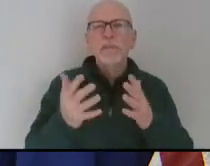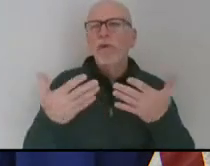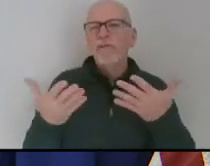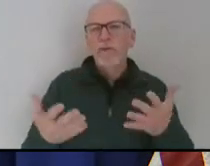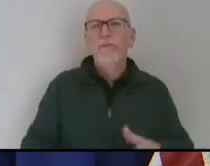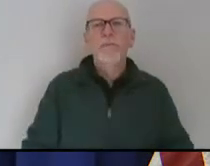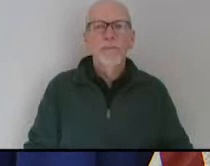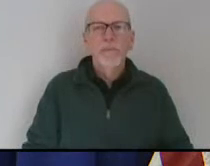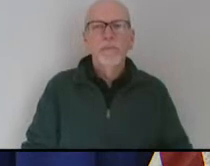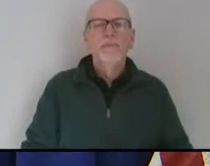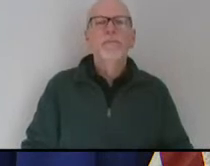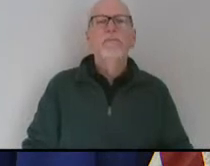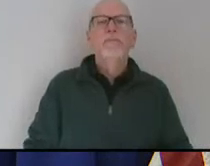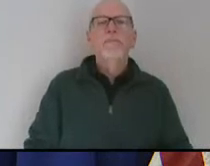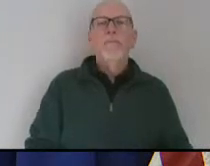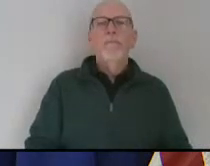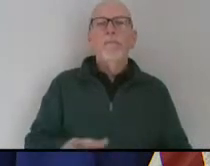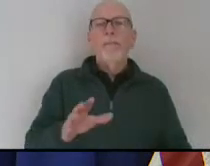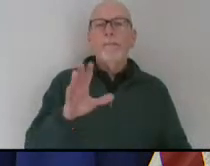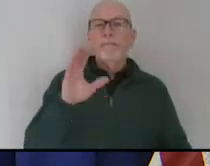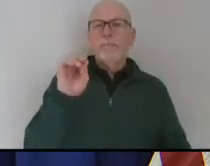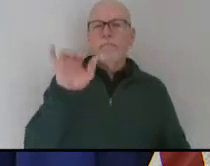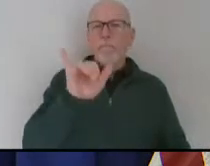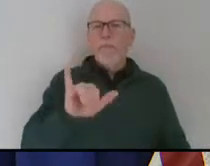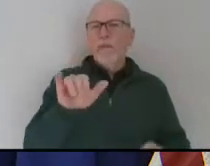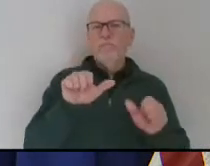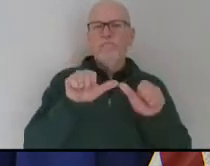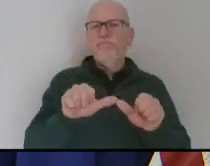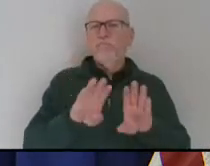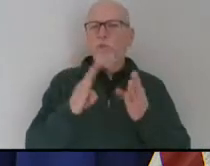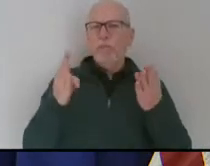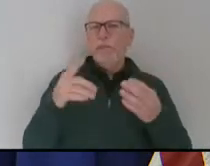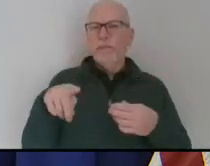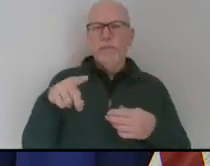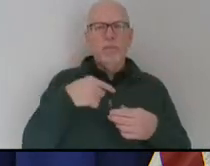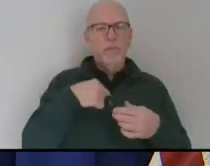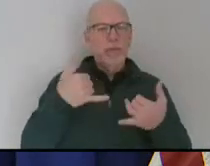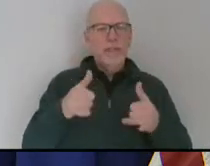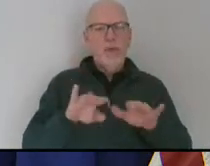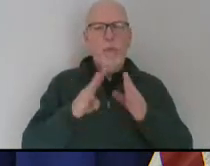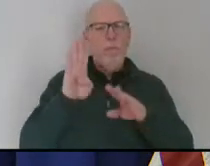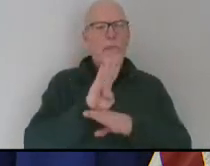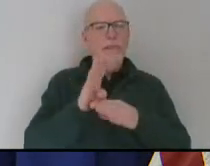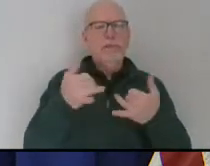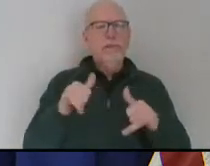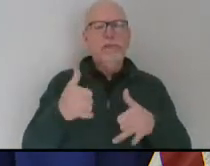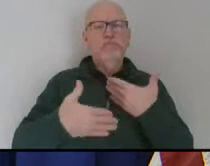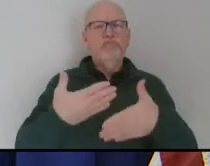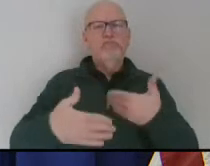and that remained open. We were open for business.